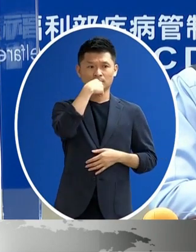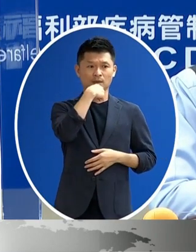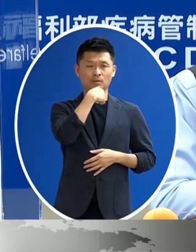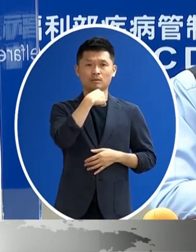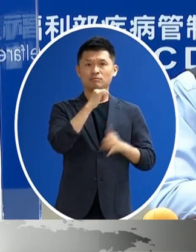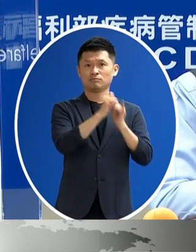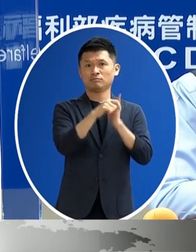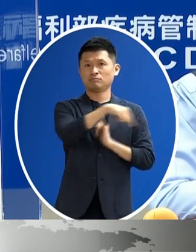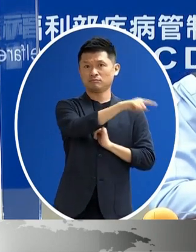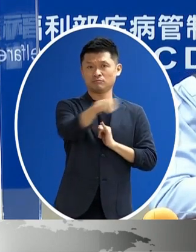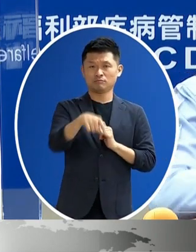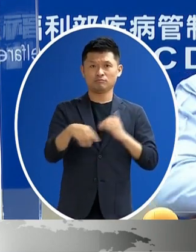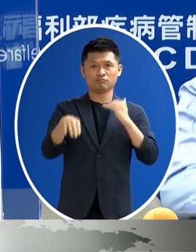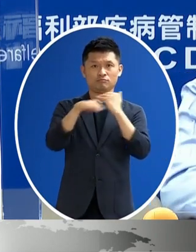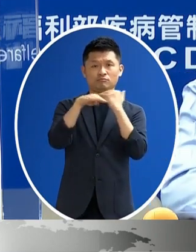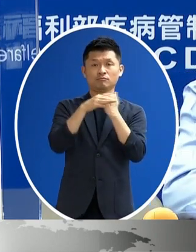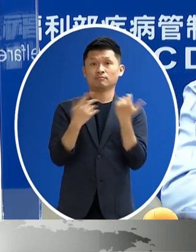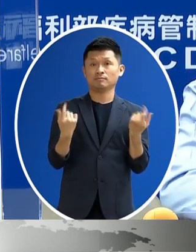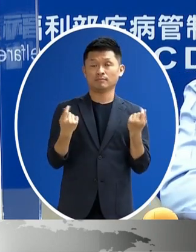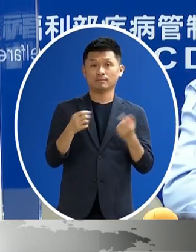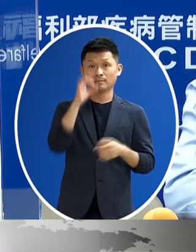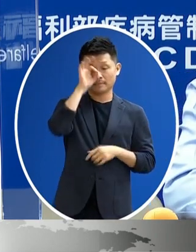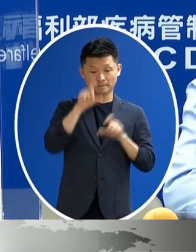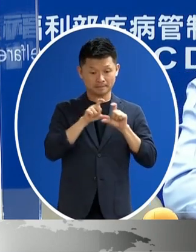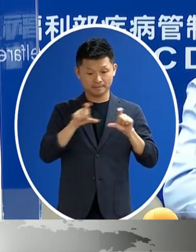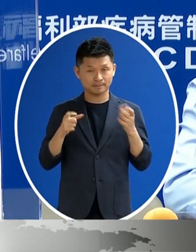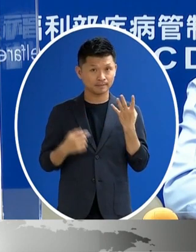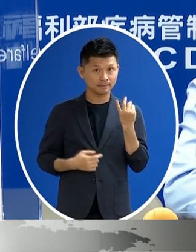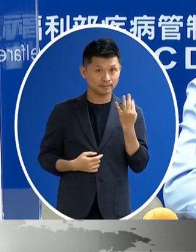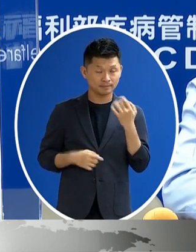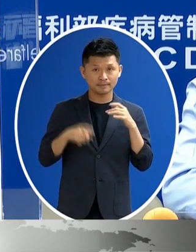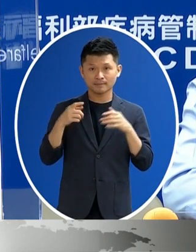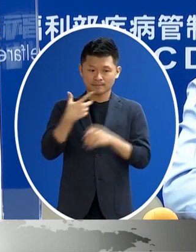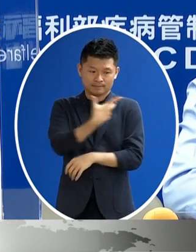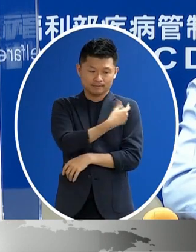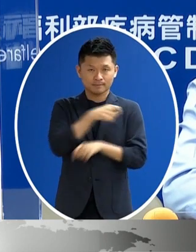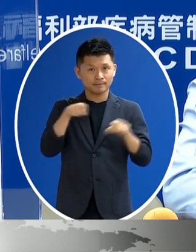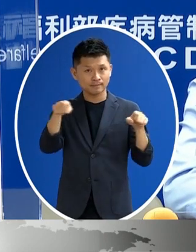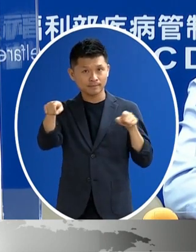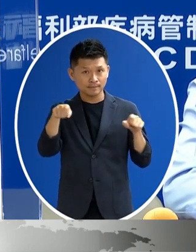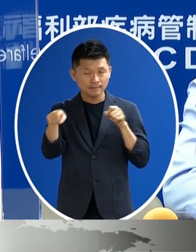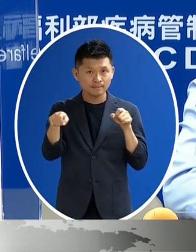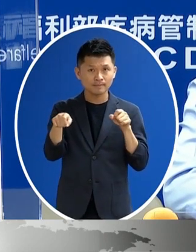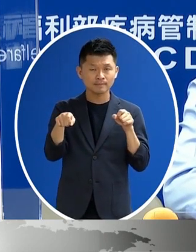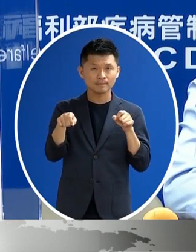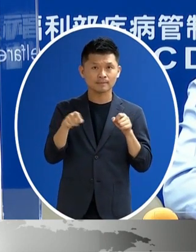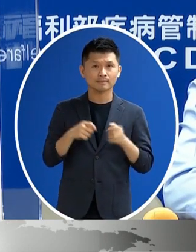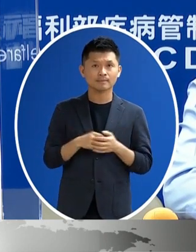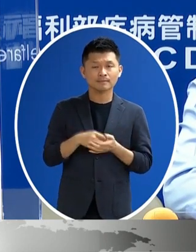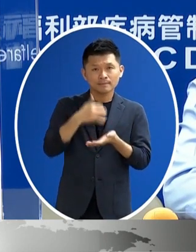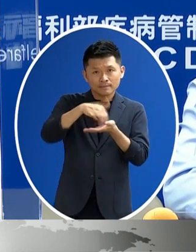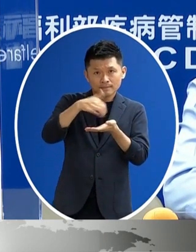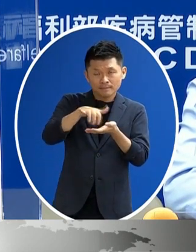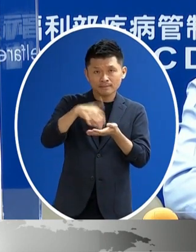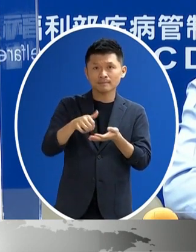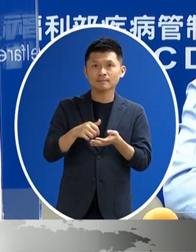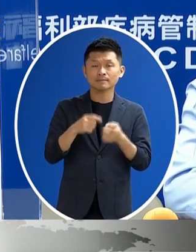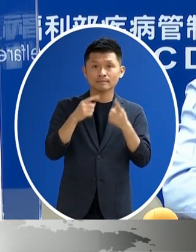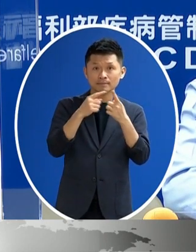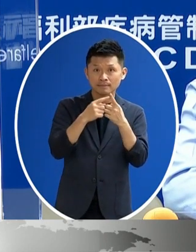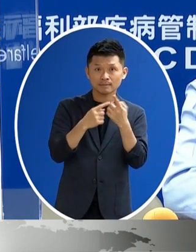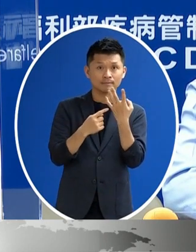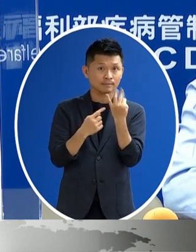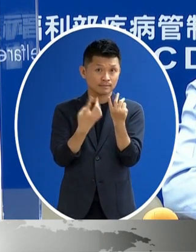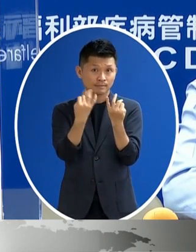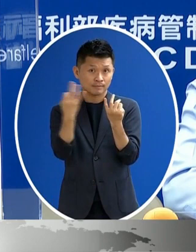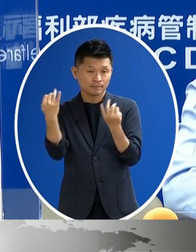vaccination system just like Taiwan nationals. We will look at our vaccine stocks and at our overall vaccination plan. We'll need to see